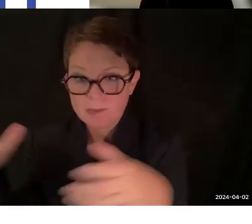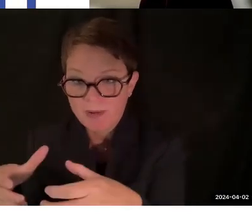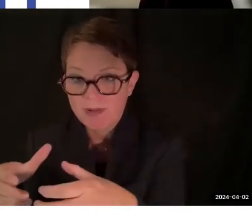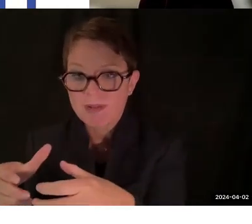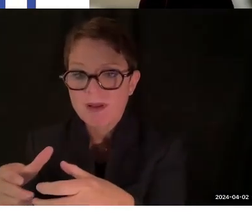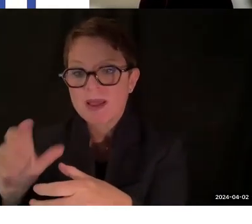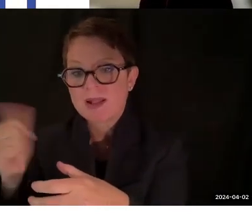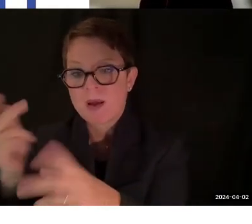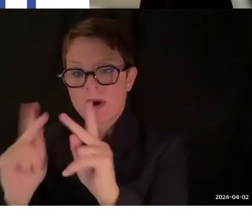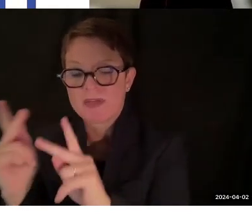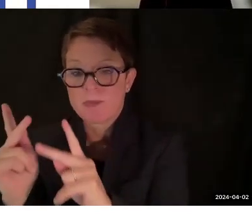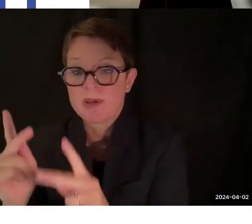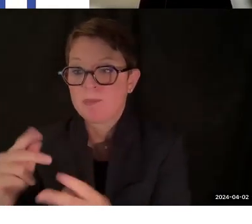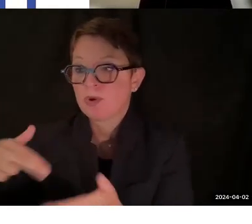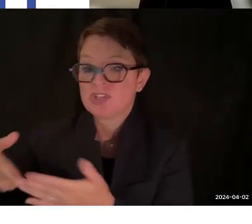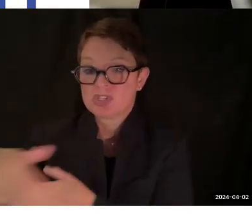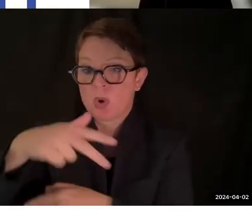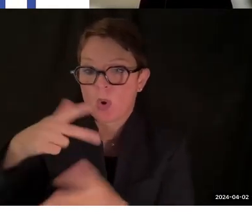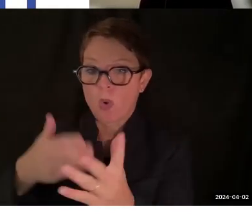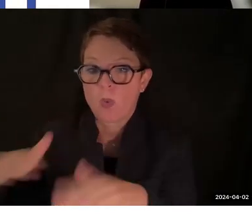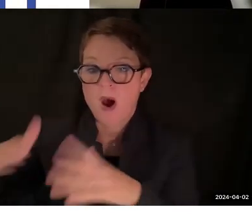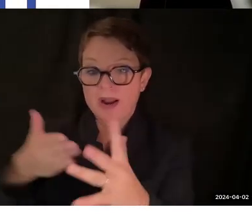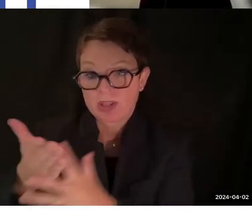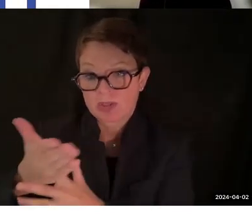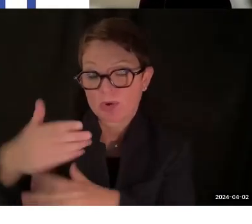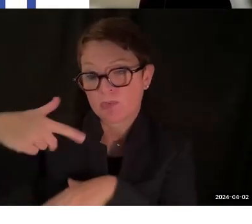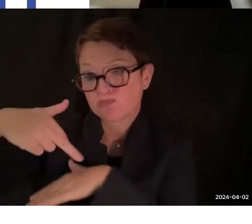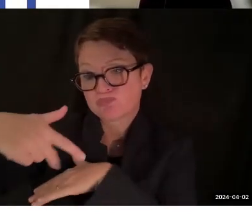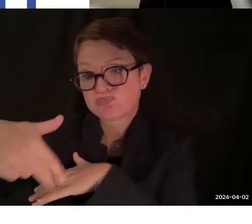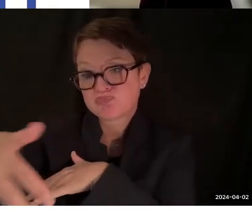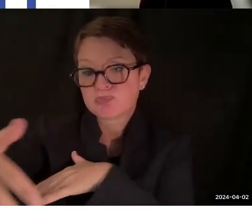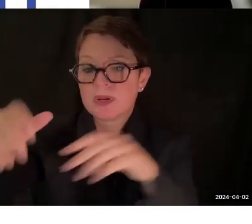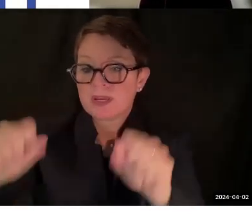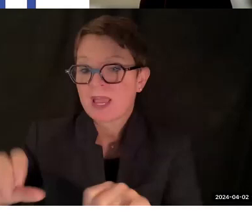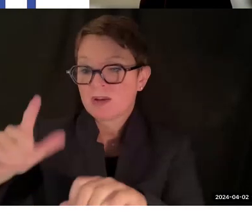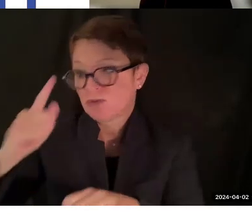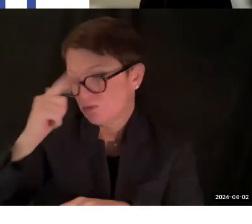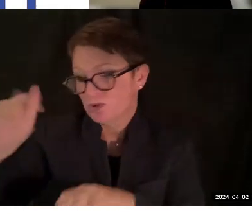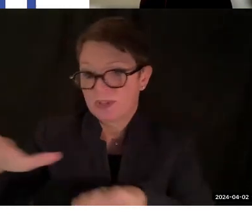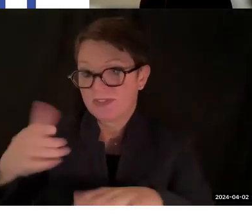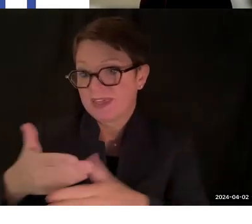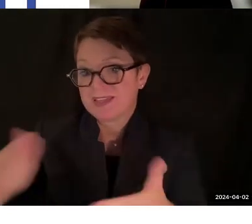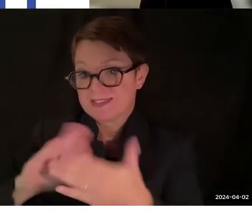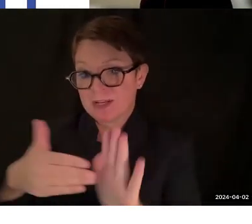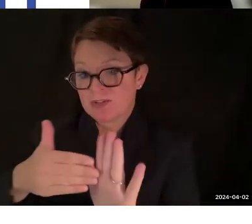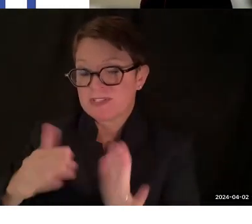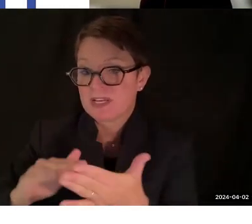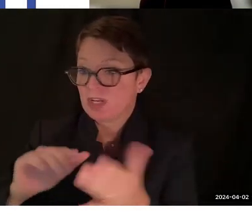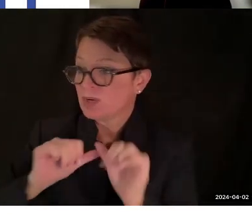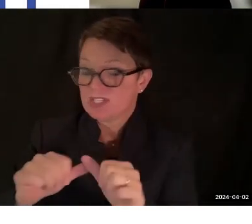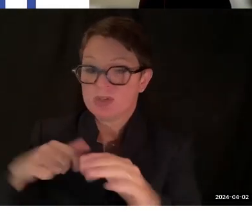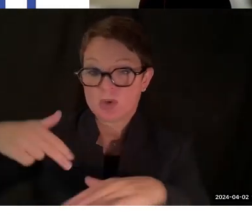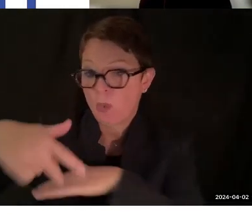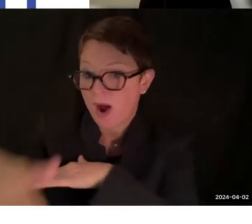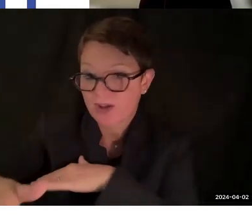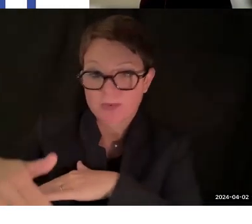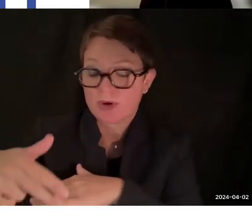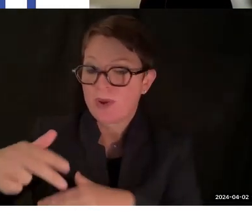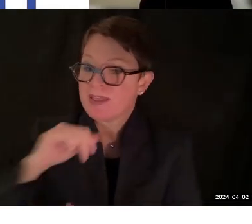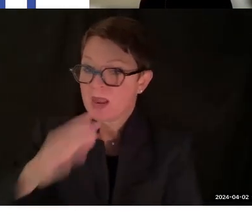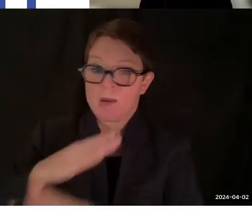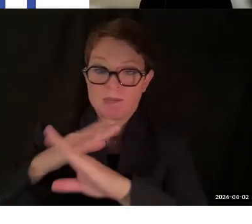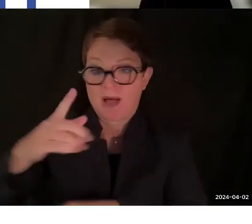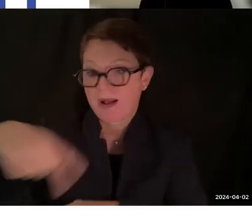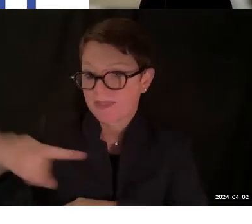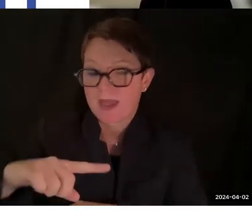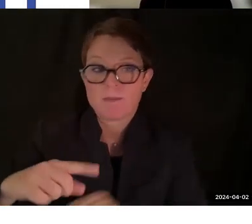allow other people who are just walking through the area doing what they are doing in Center City to do so in an unimpeded fashion. So